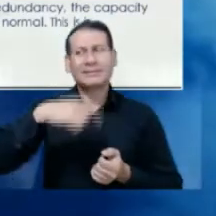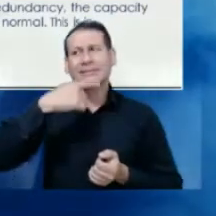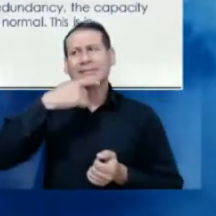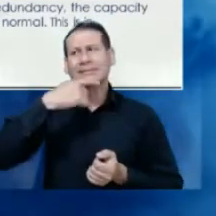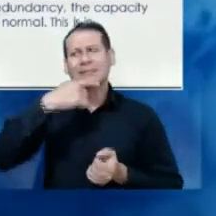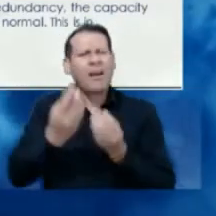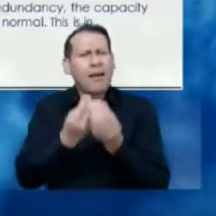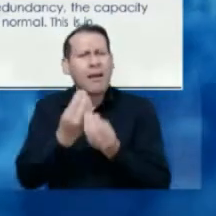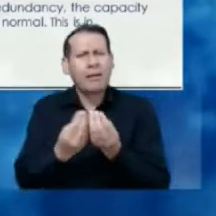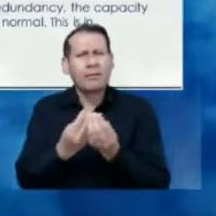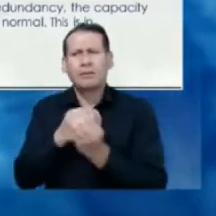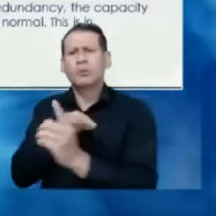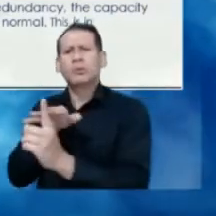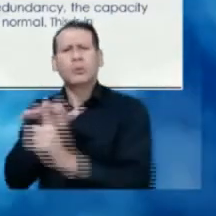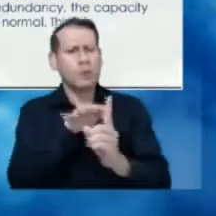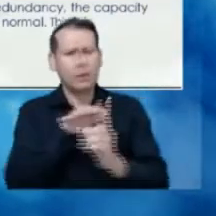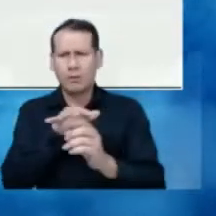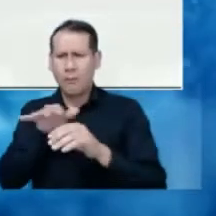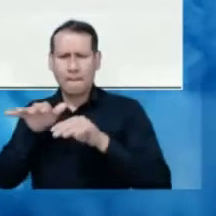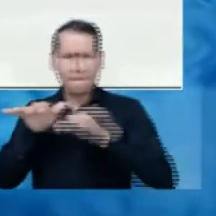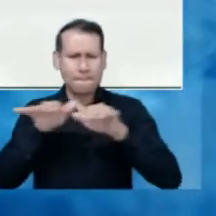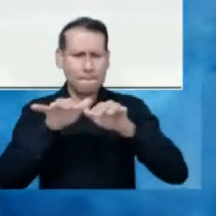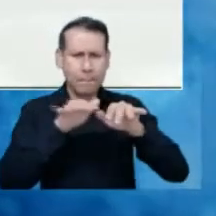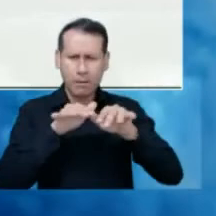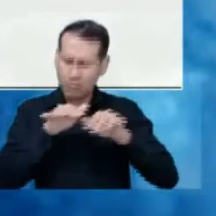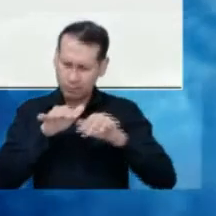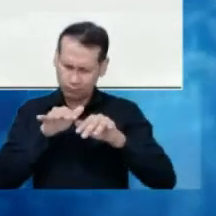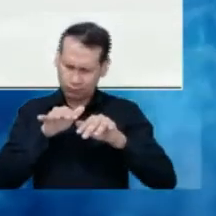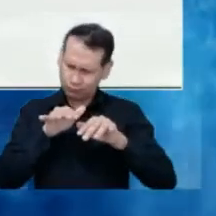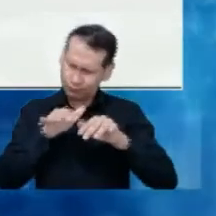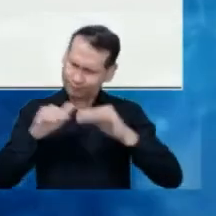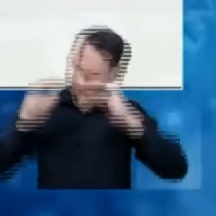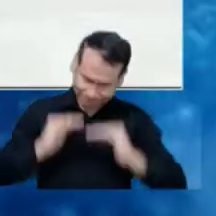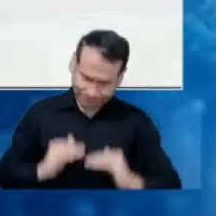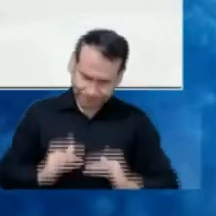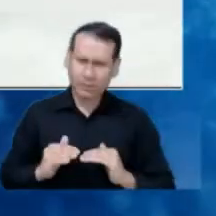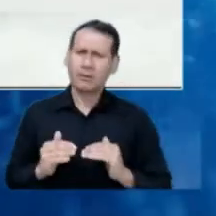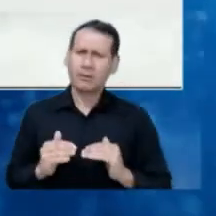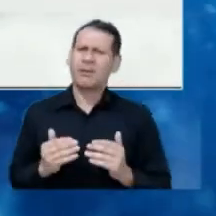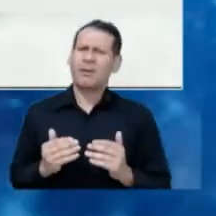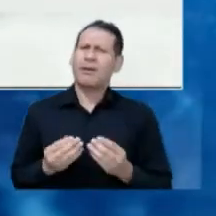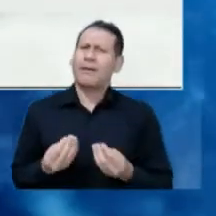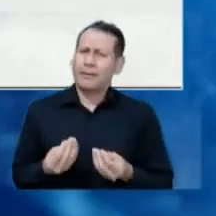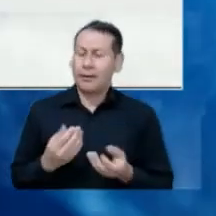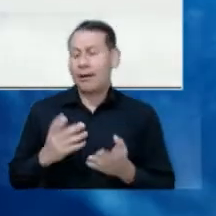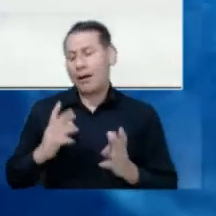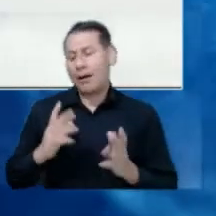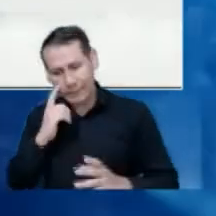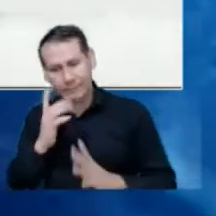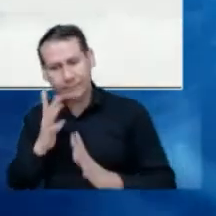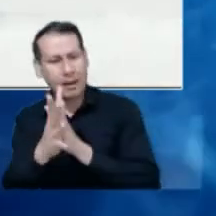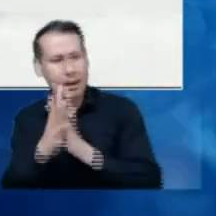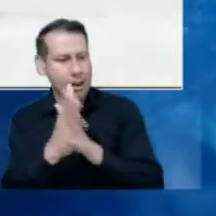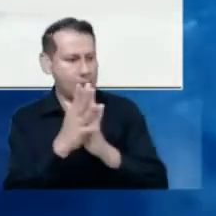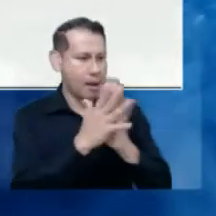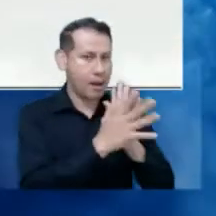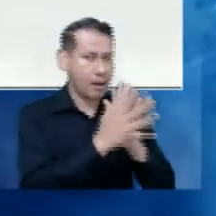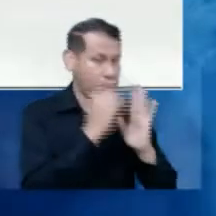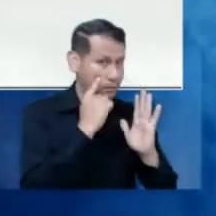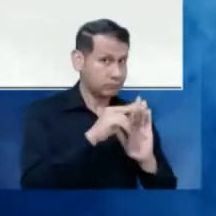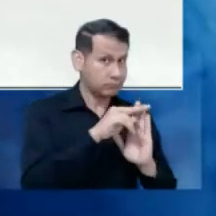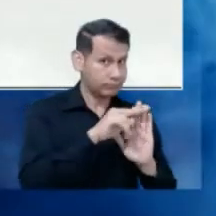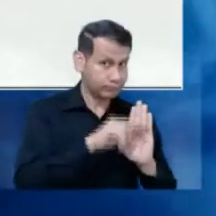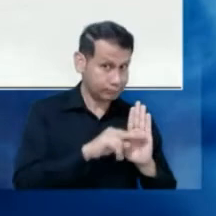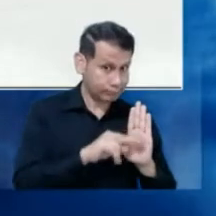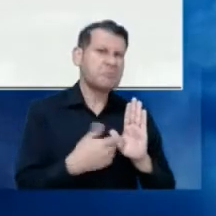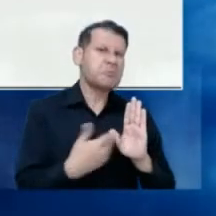to give some information on the regulations applicable. So we do diverse educational actions, leaflets, web internet. We also